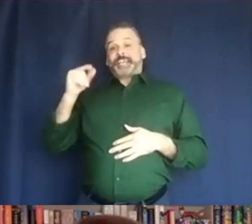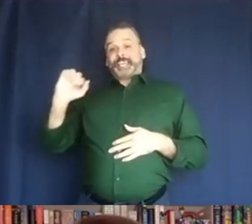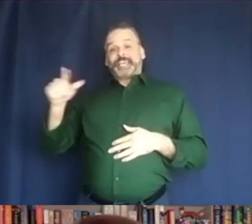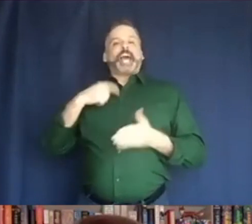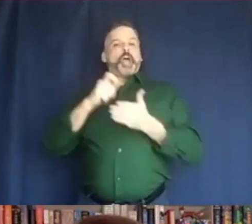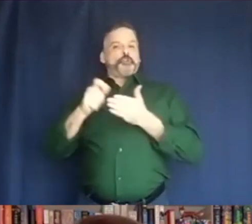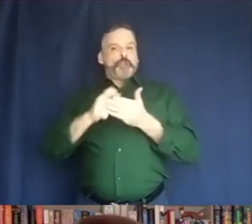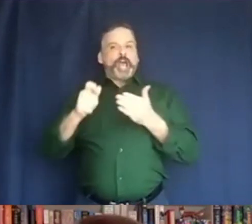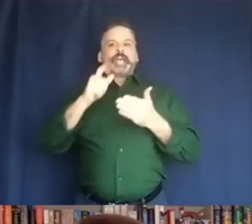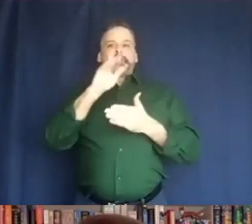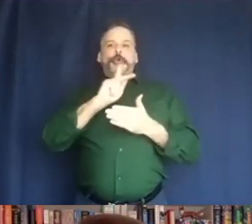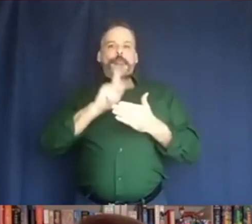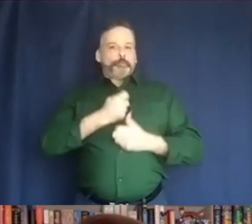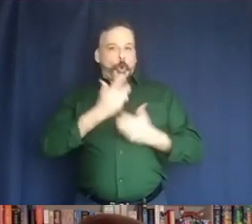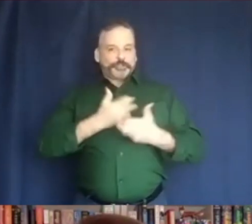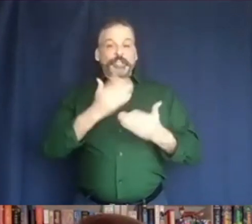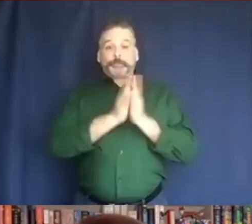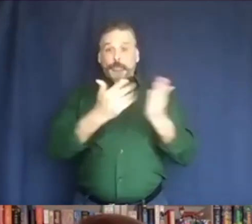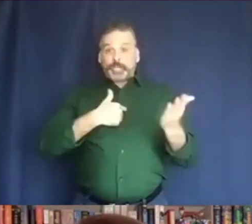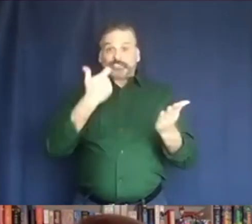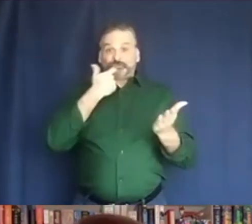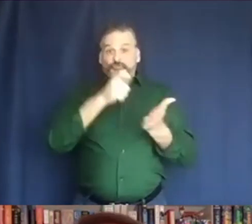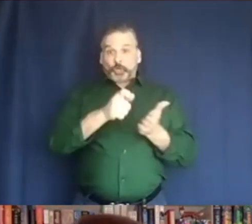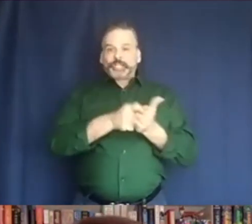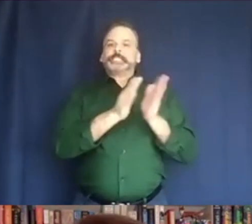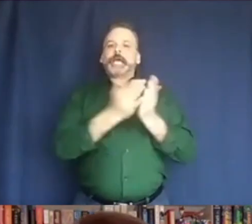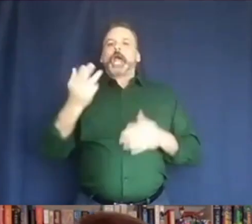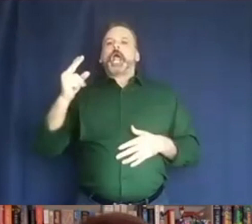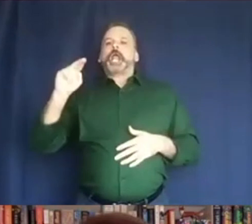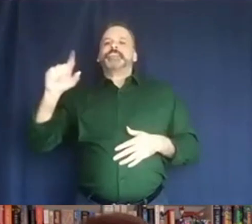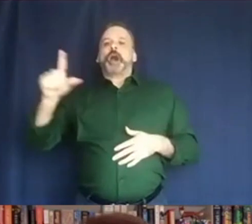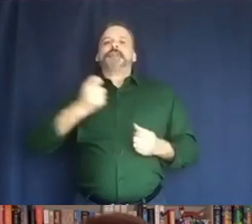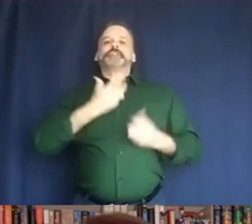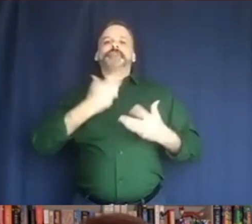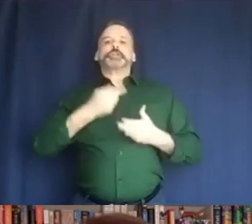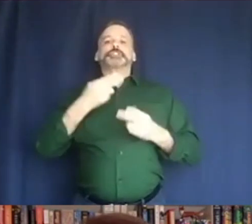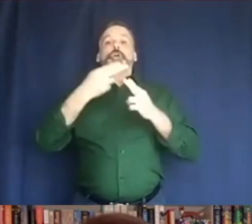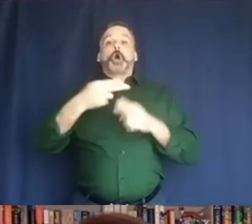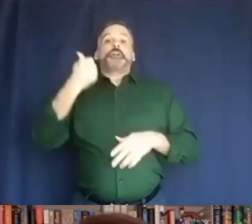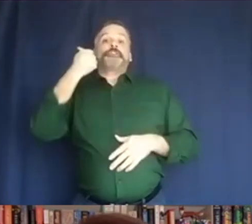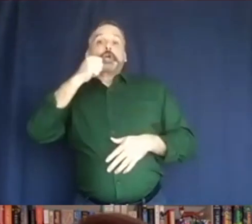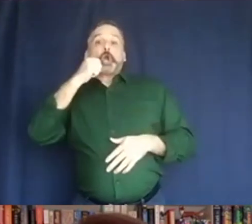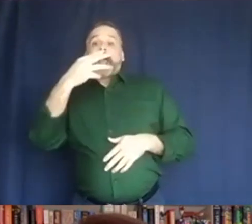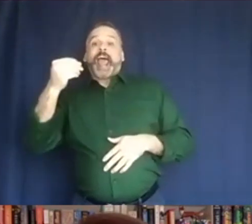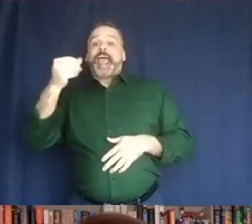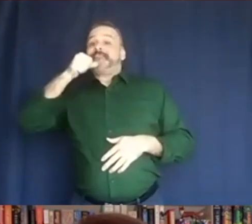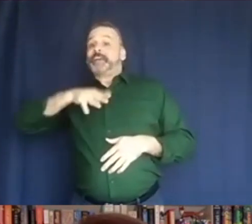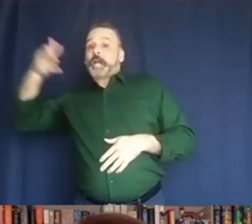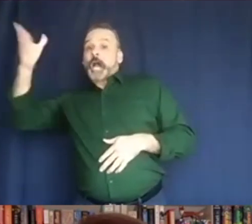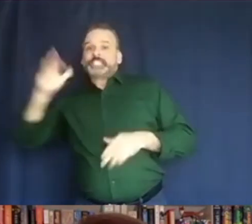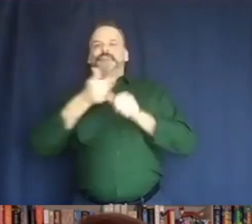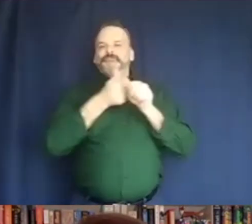book which I have currently written is a novel in verse called The Girl and the Goddess, which follows the life of this young